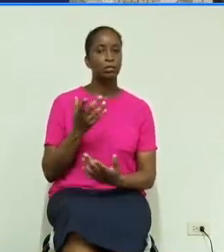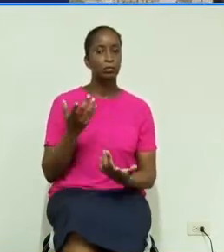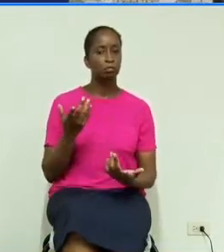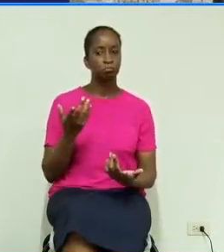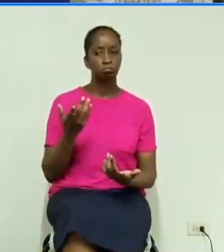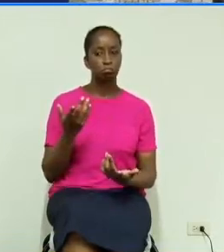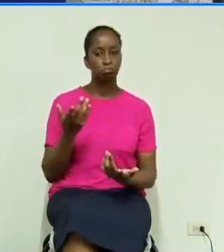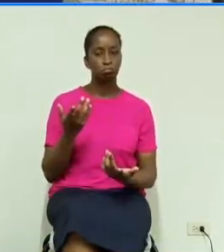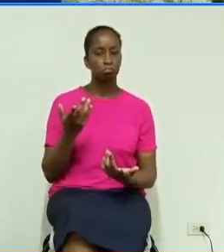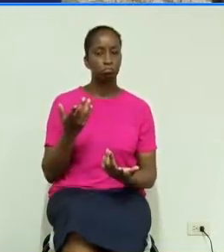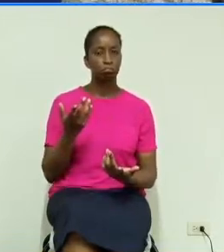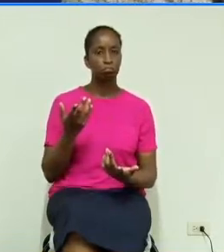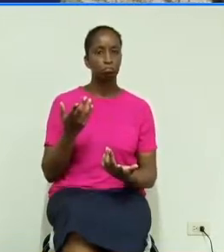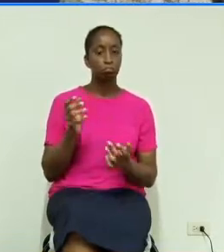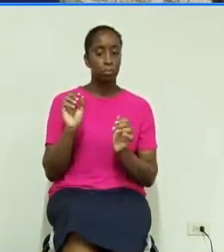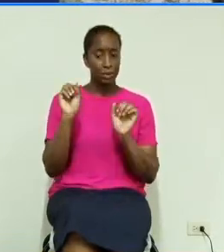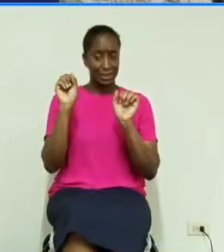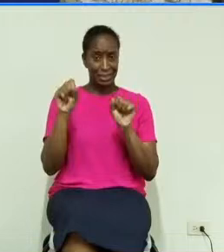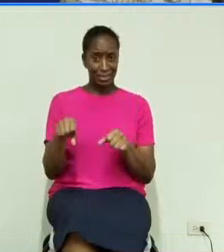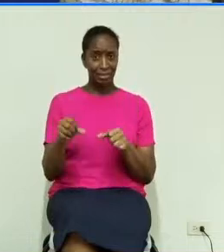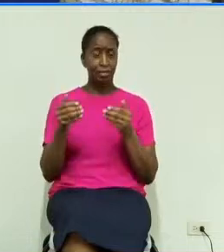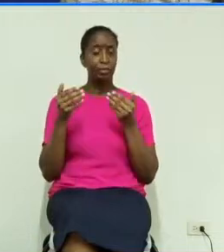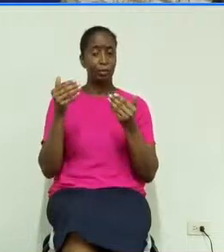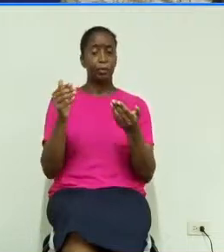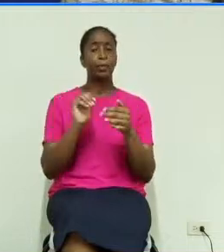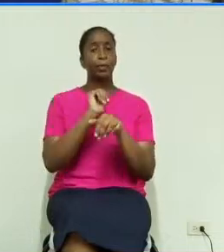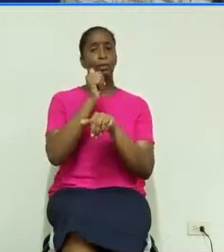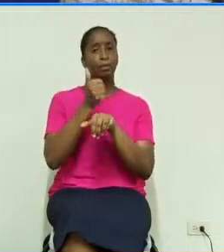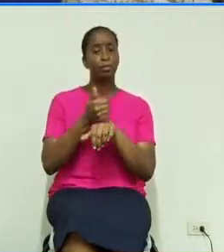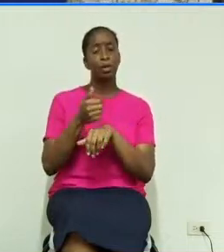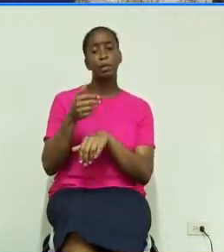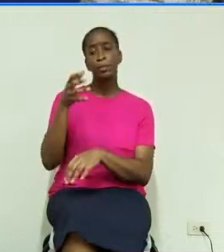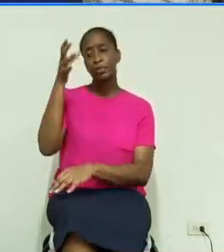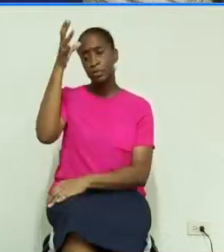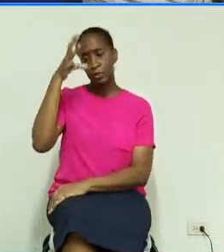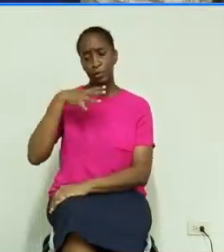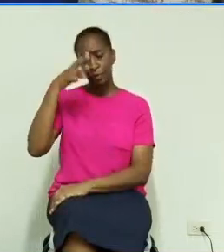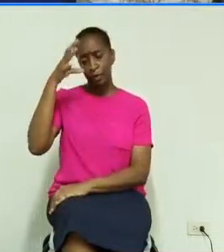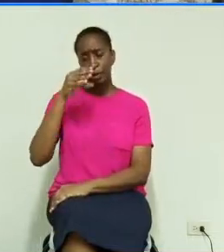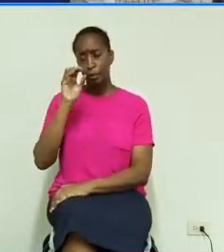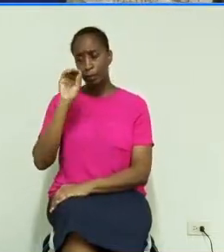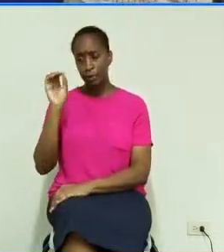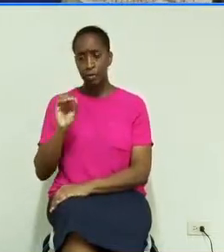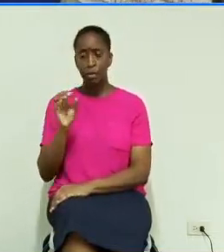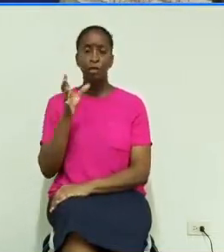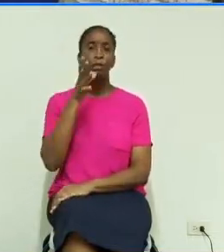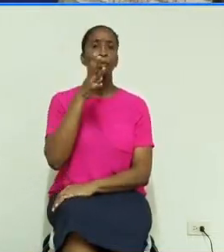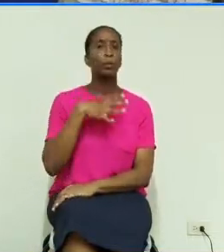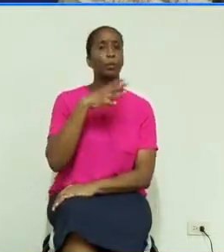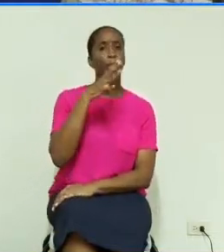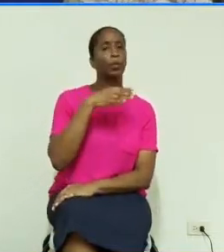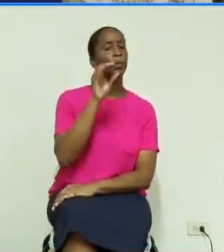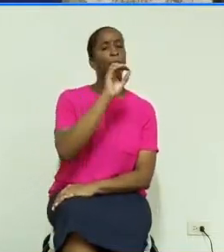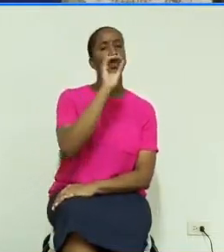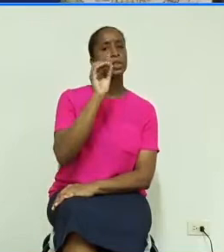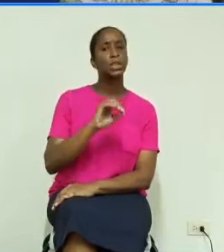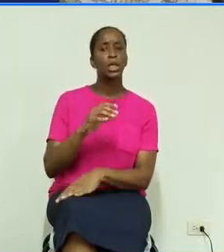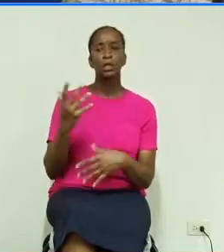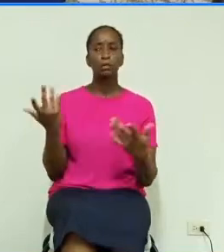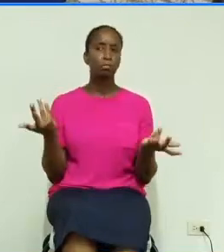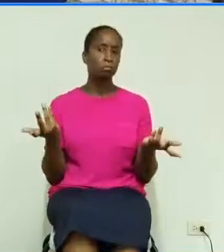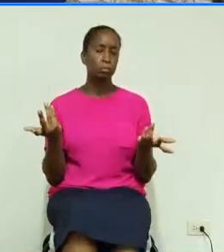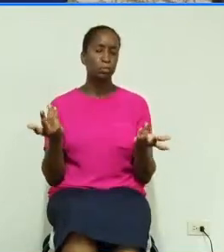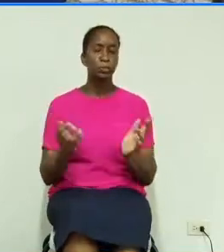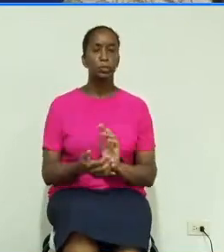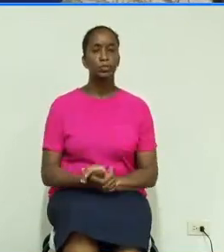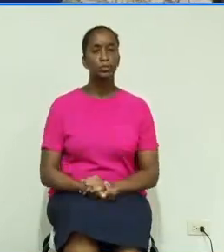to share with us some of the countries across the globe that actually use quota systems. That's a question to Dr.